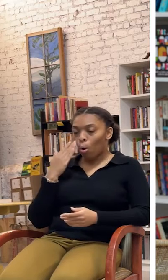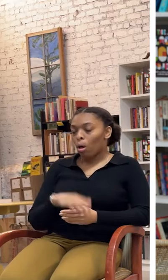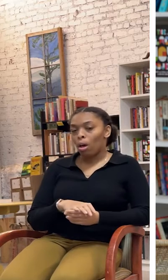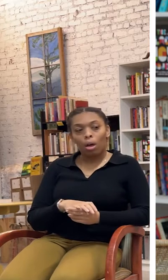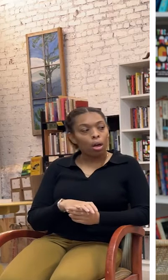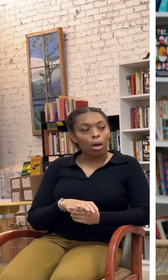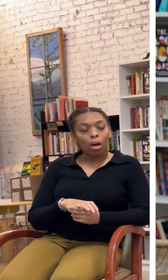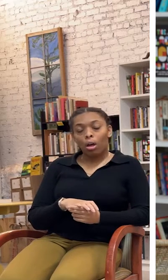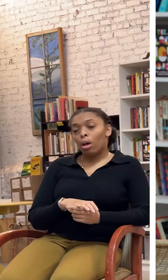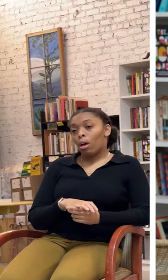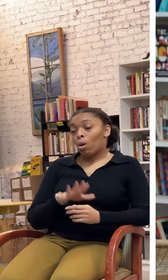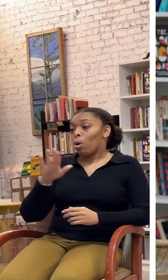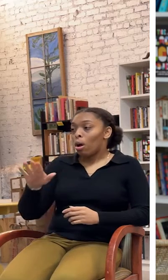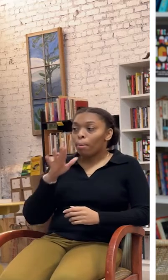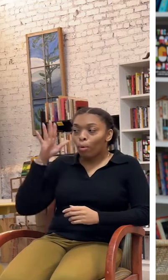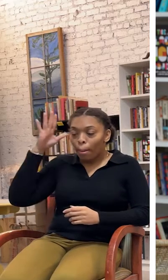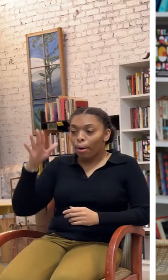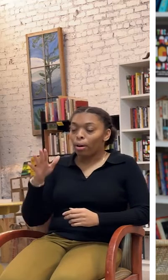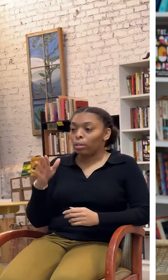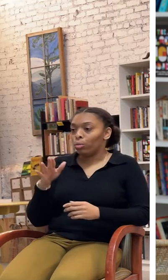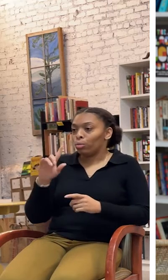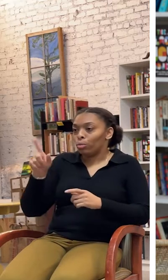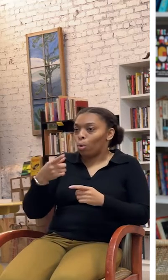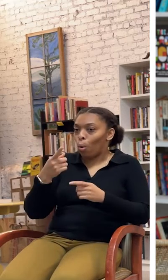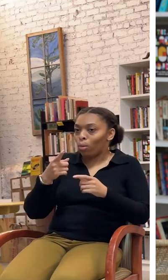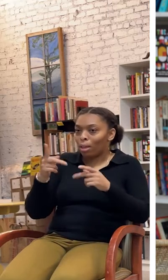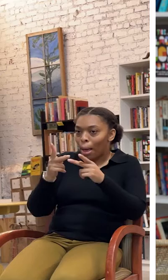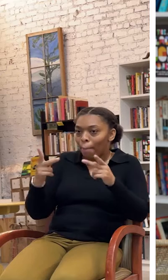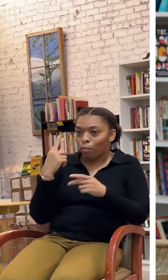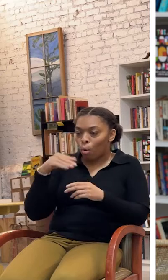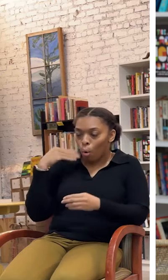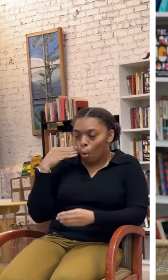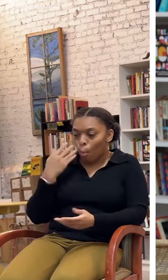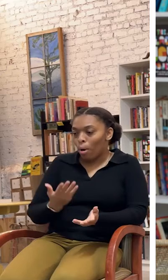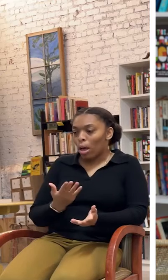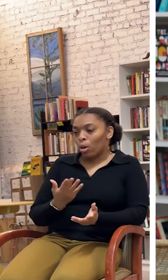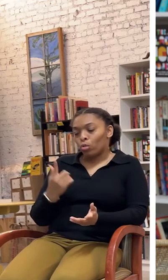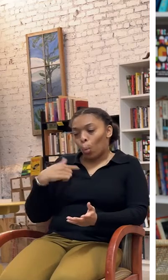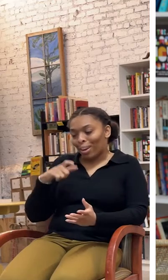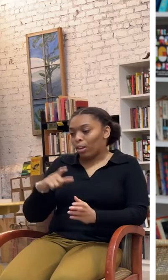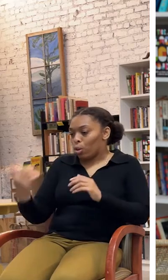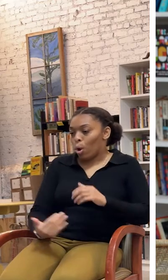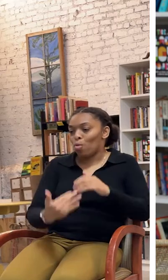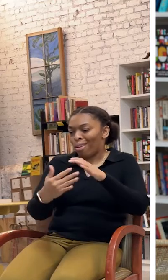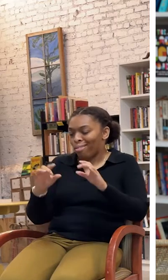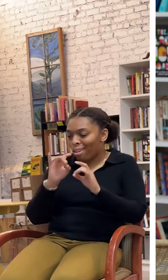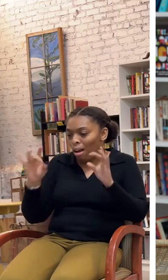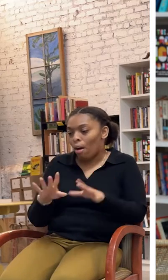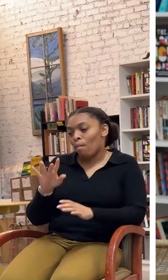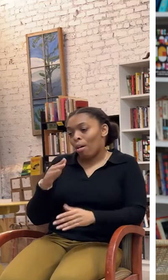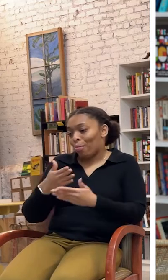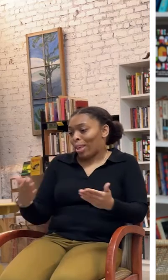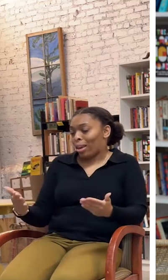friends and her family have known as their home. That we need to really push that. And that's what I mean about addressing the ugly and messy things too, if